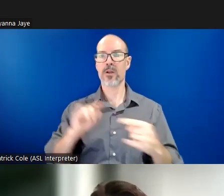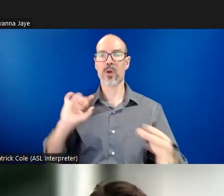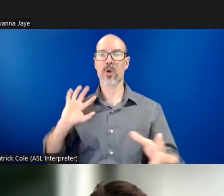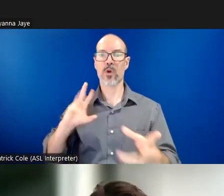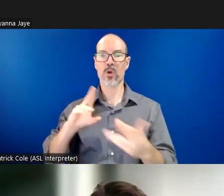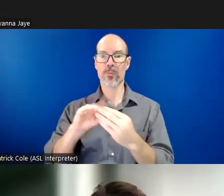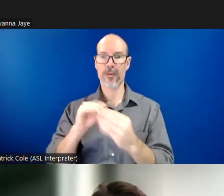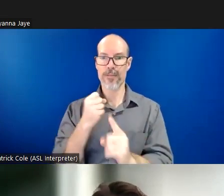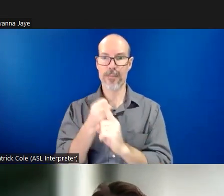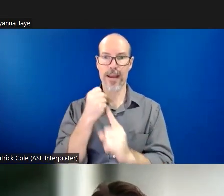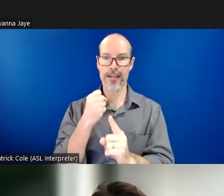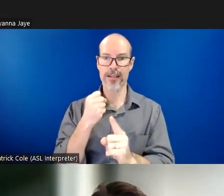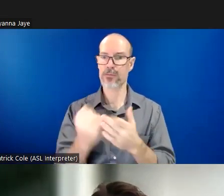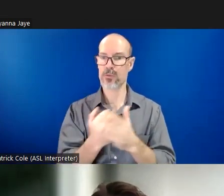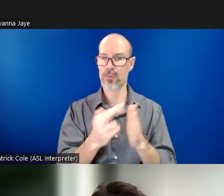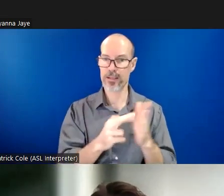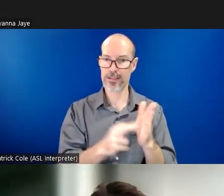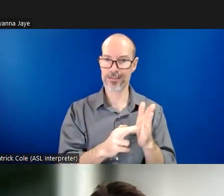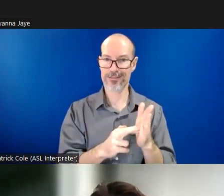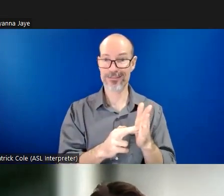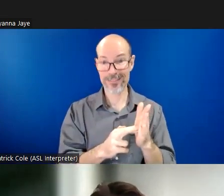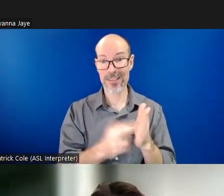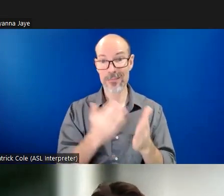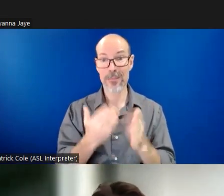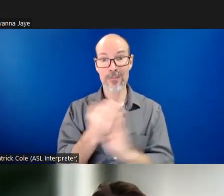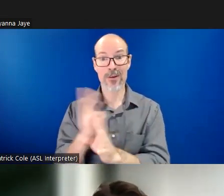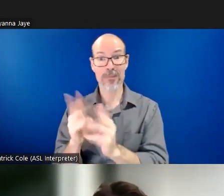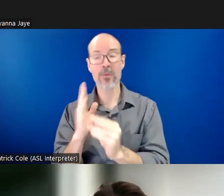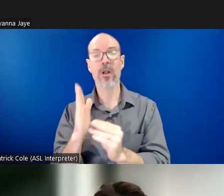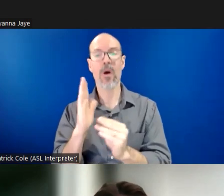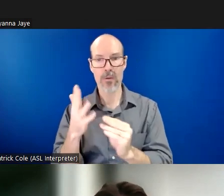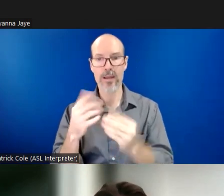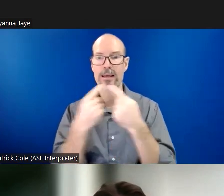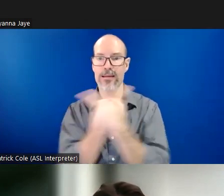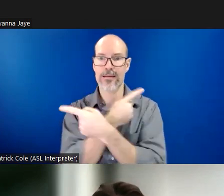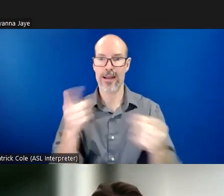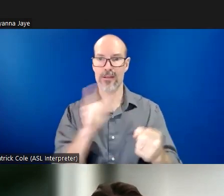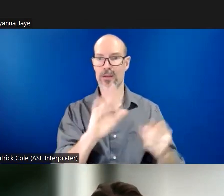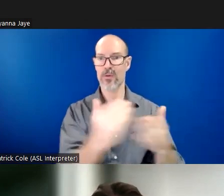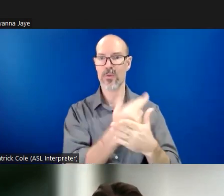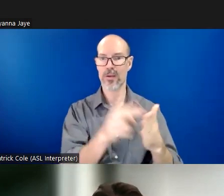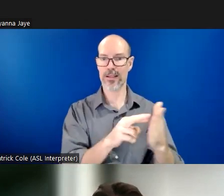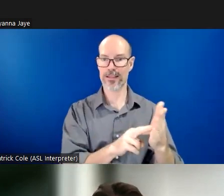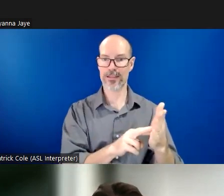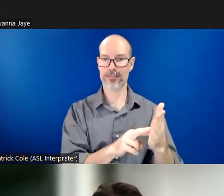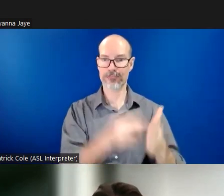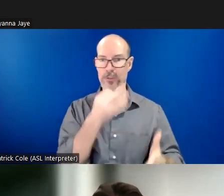Maybe by then they will be made public, but any day now. And